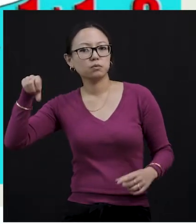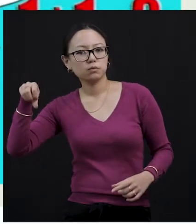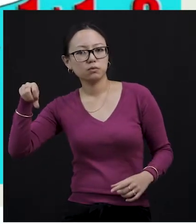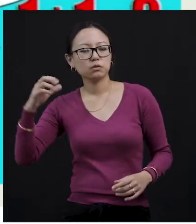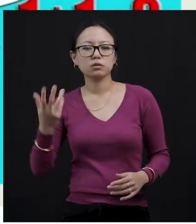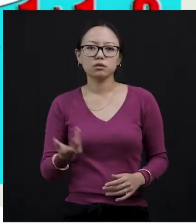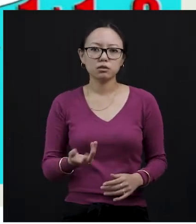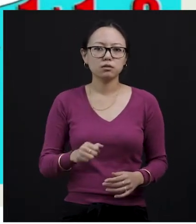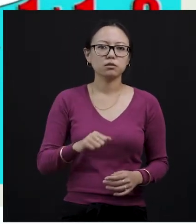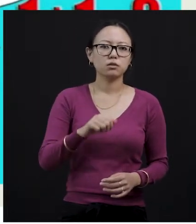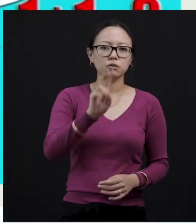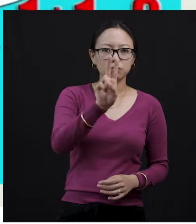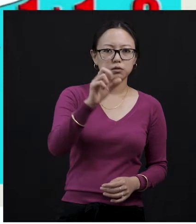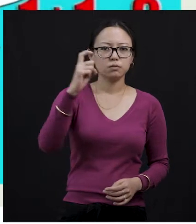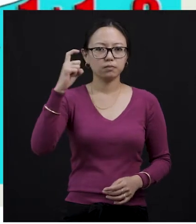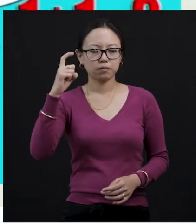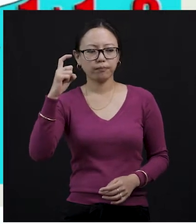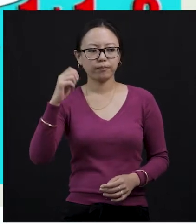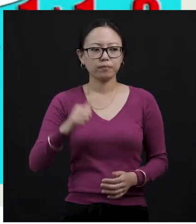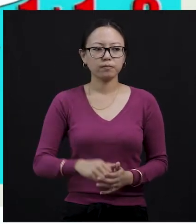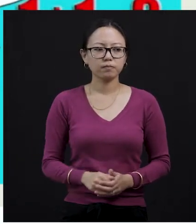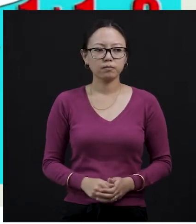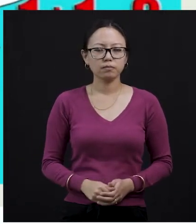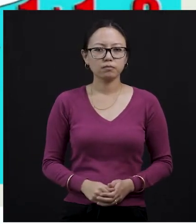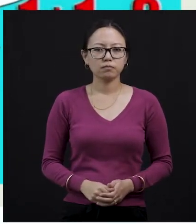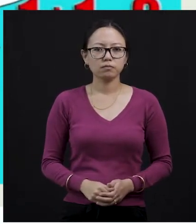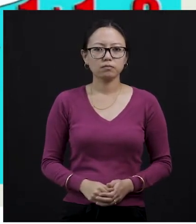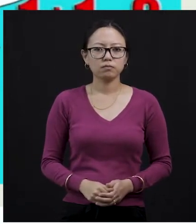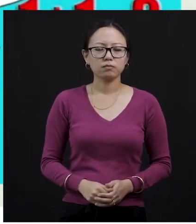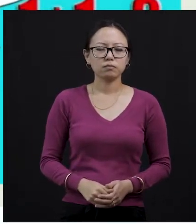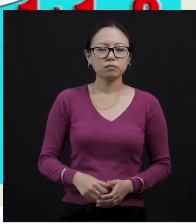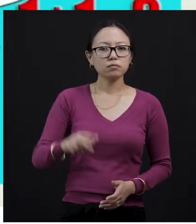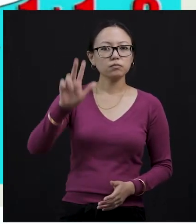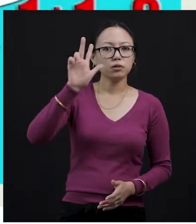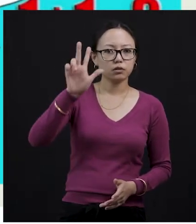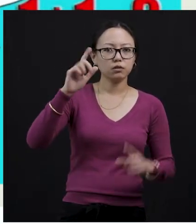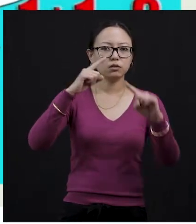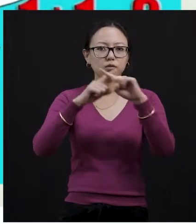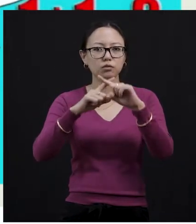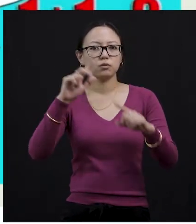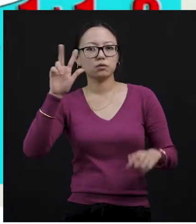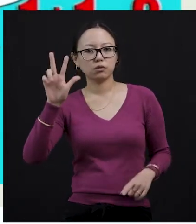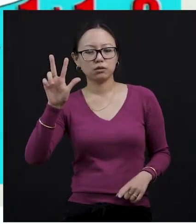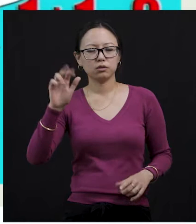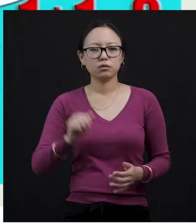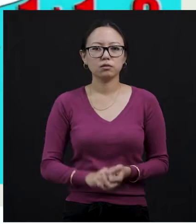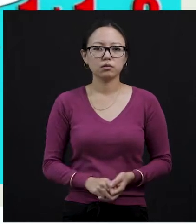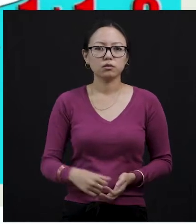is 27, right? Then we have 8 into 8. How much it